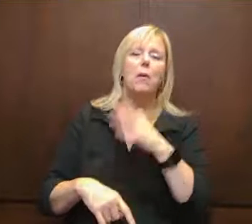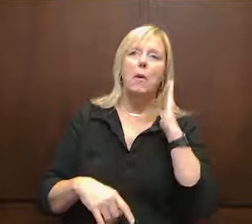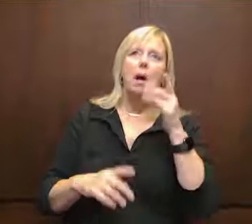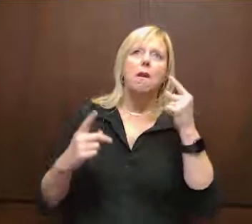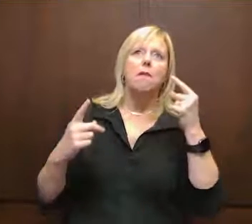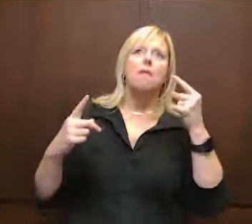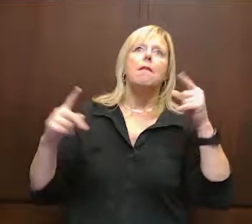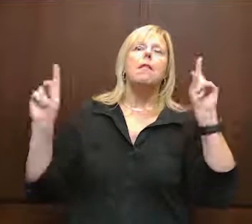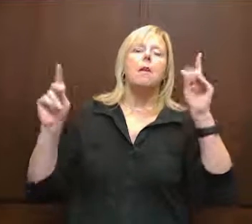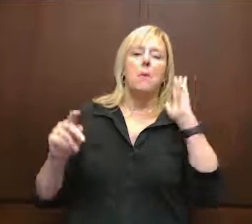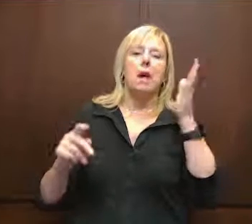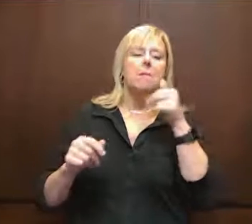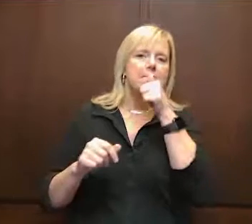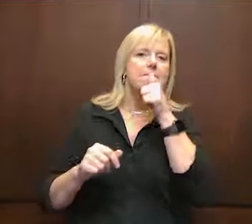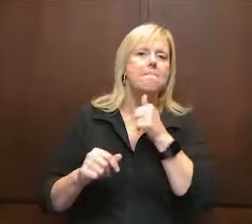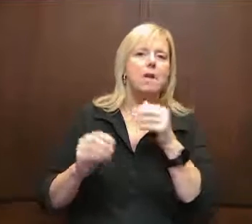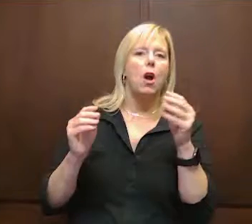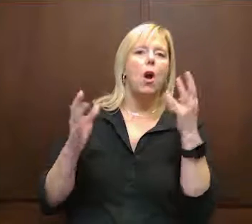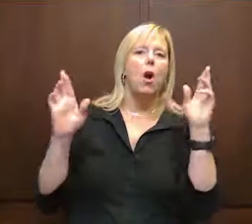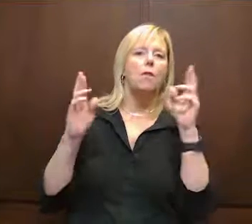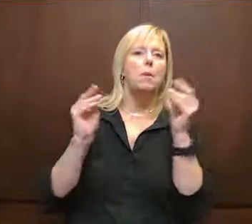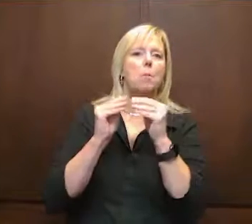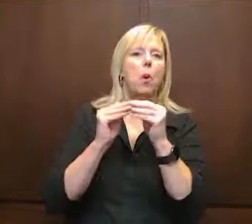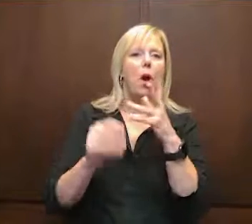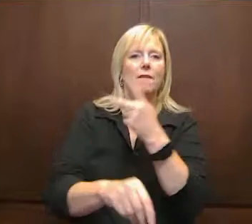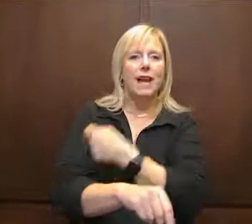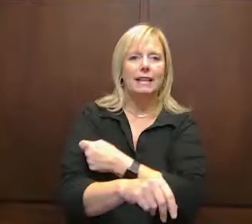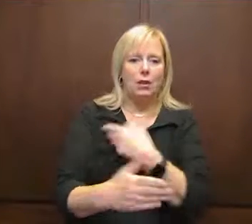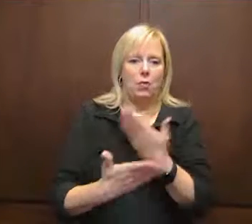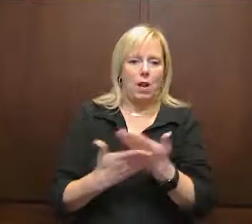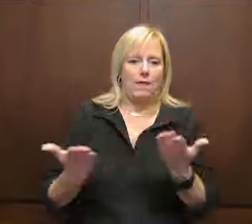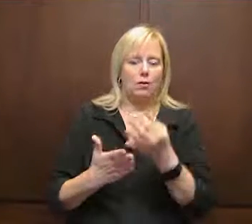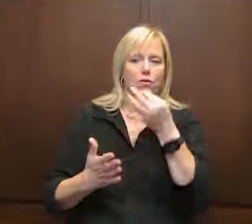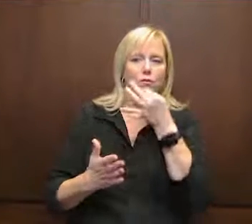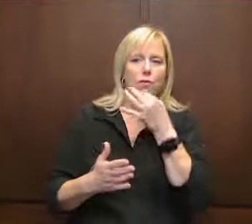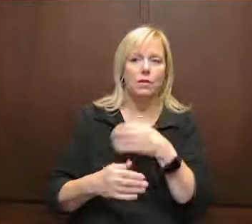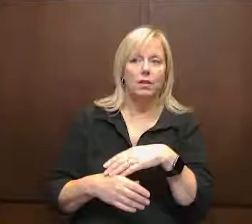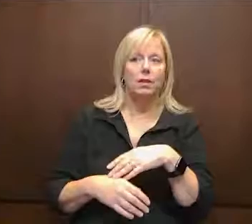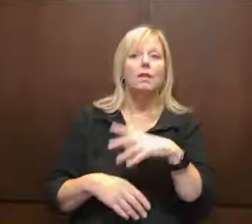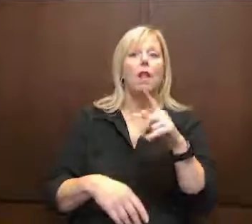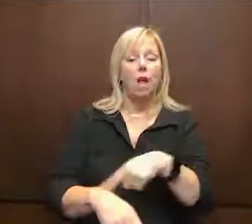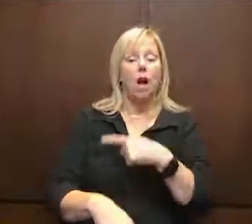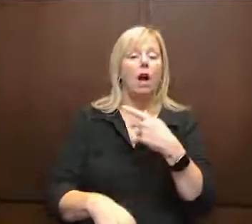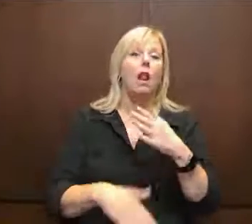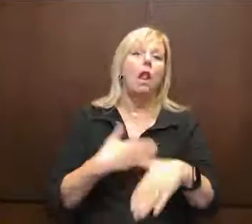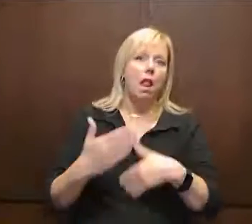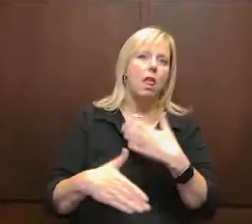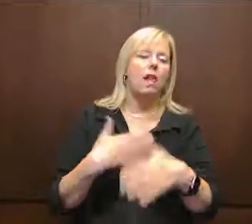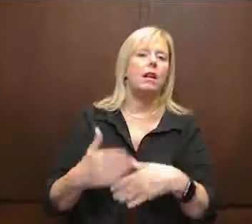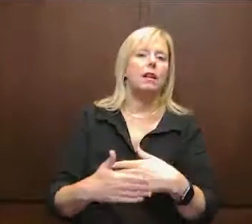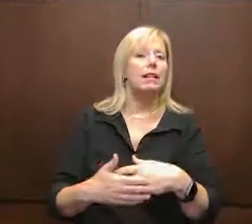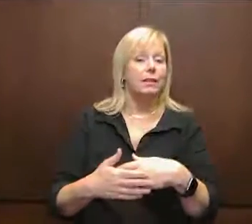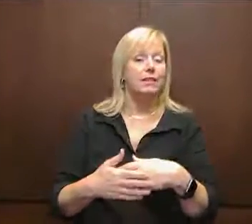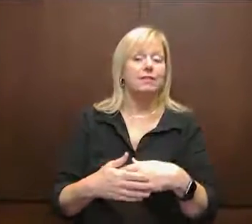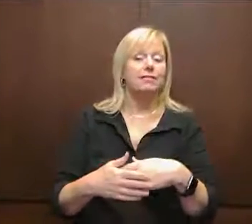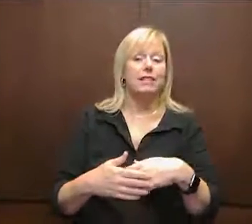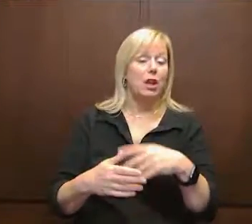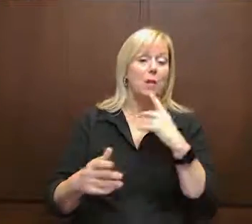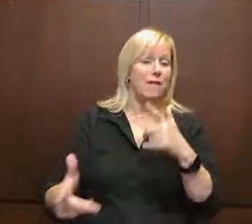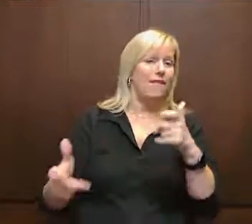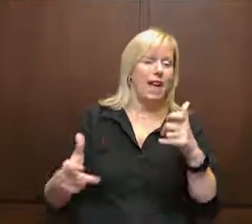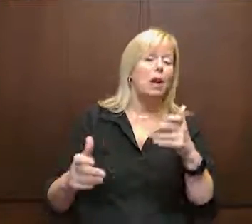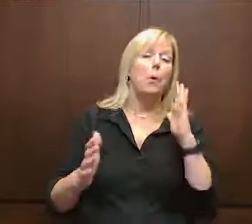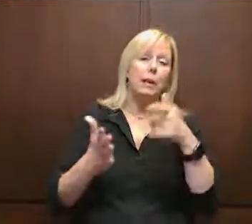stay in there. Hopefully more vaccines going to be coming into the county. It's a long tunnel. Yes. But there is light at the end of it. It is going to